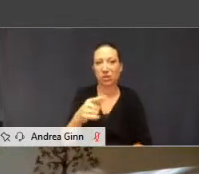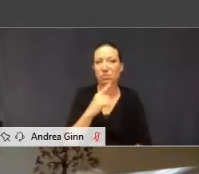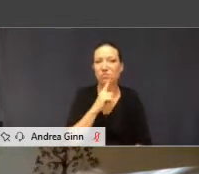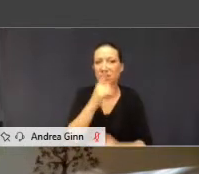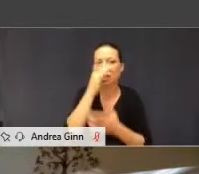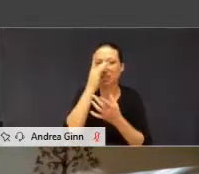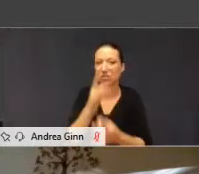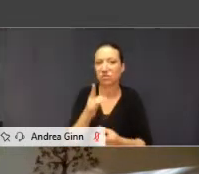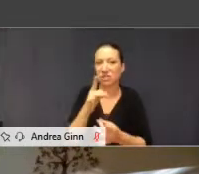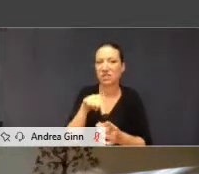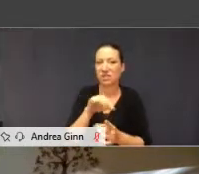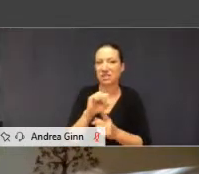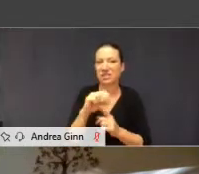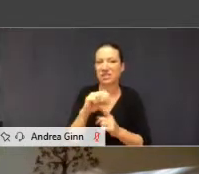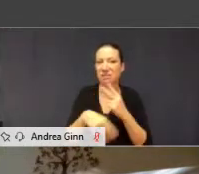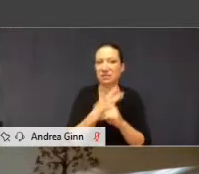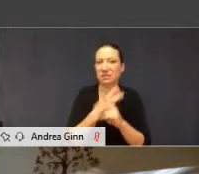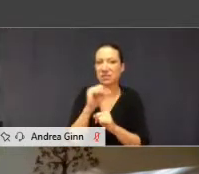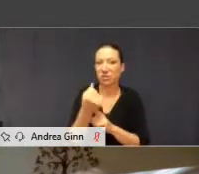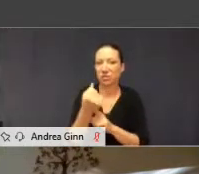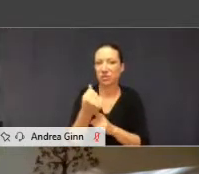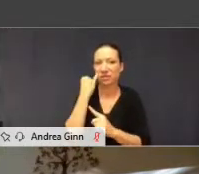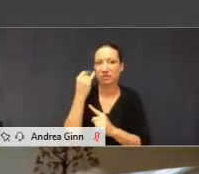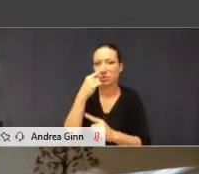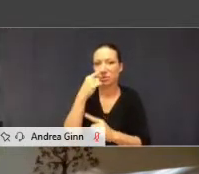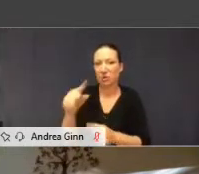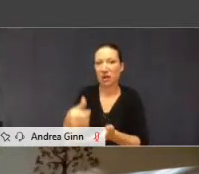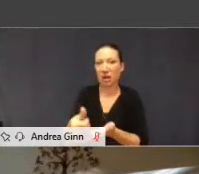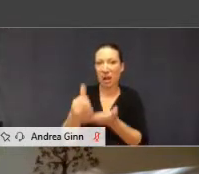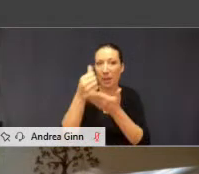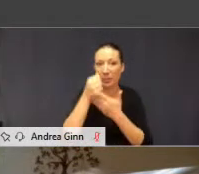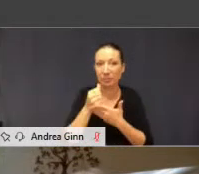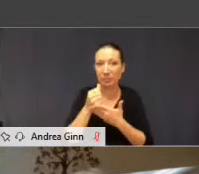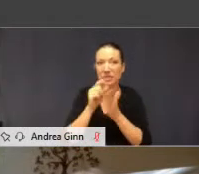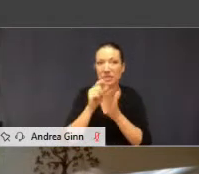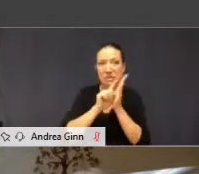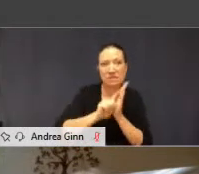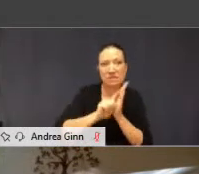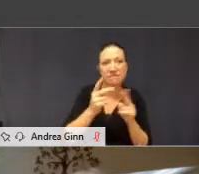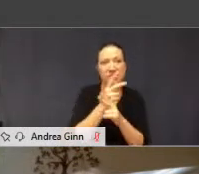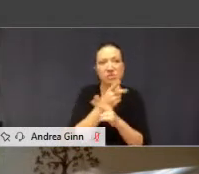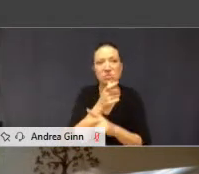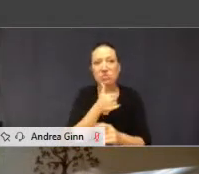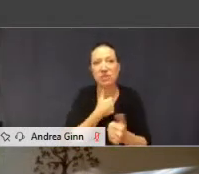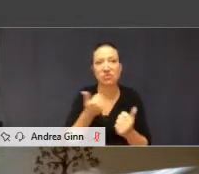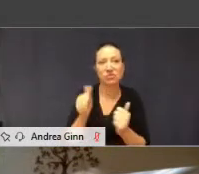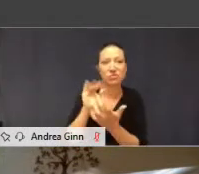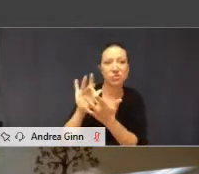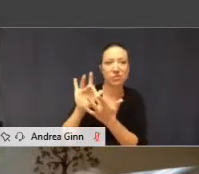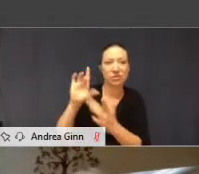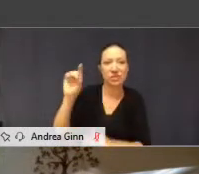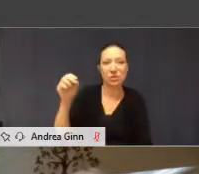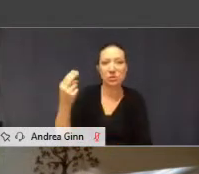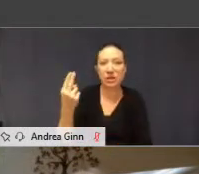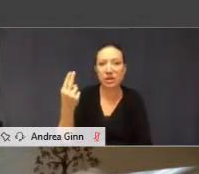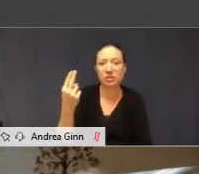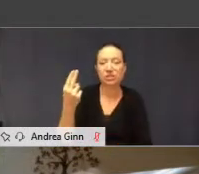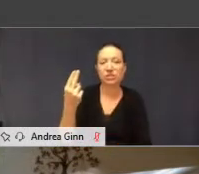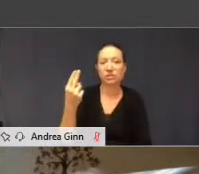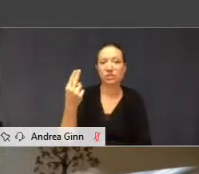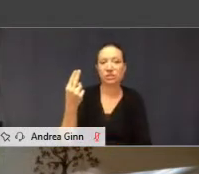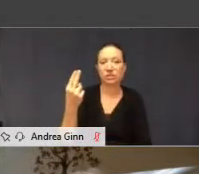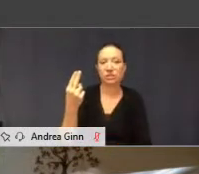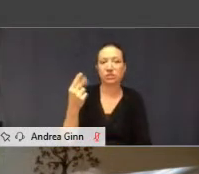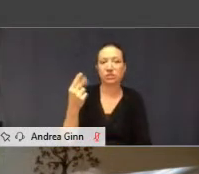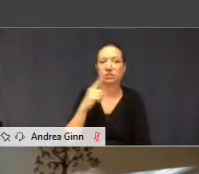And if you could help me run that down, I tried to call DOH and it's a